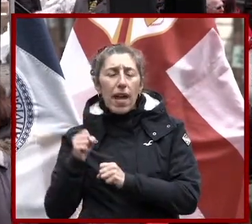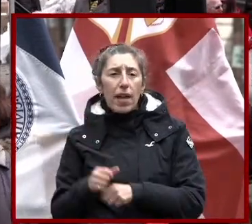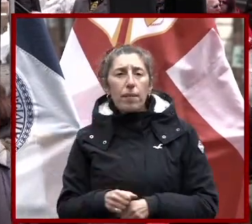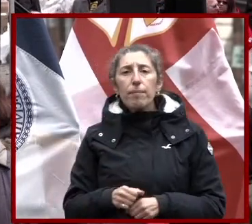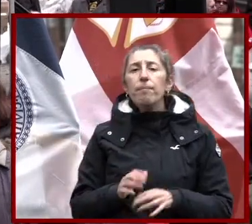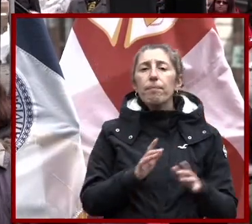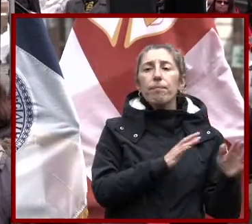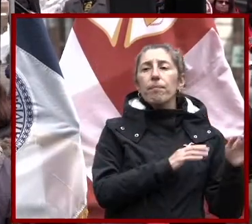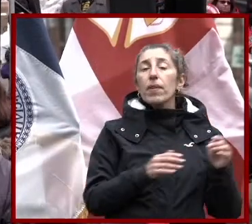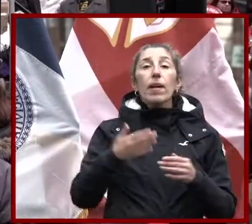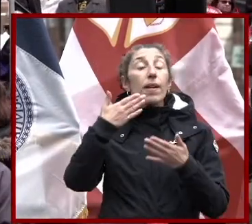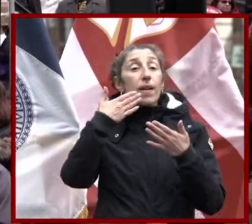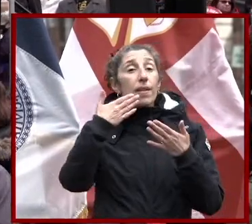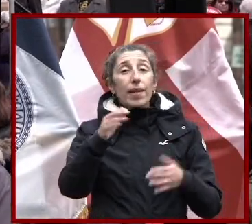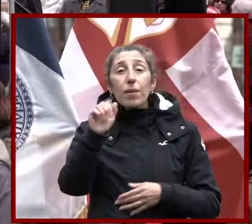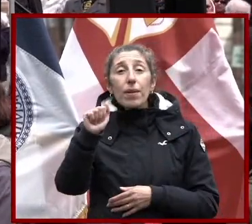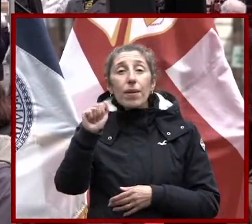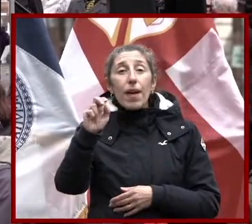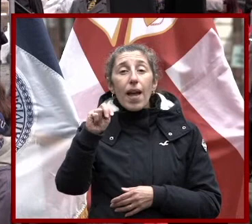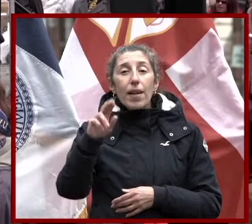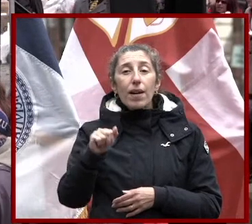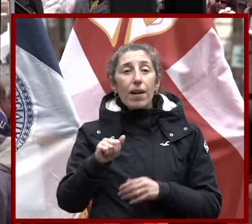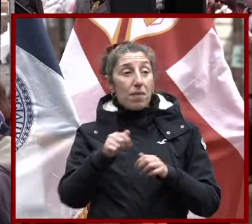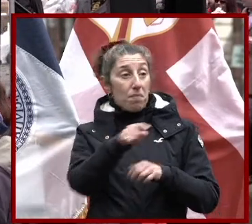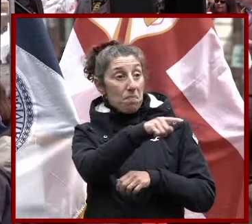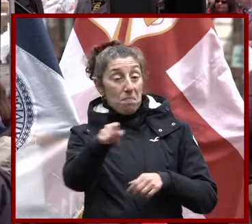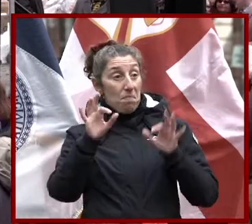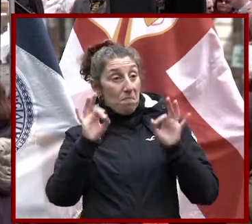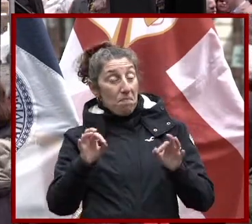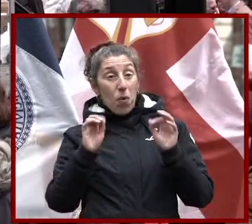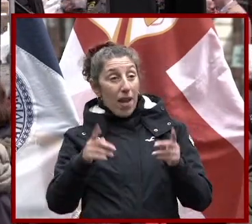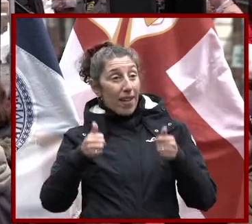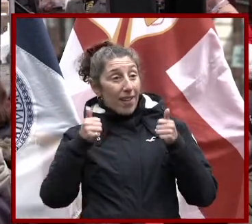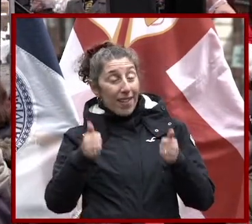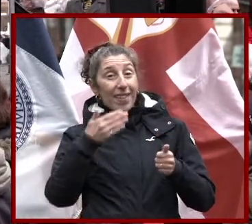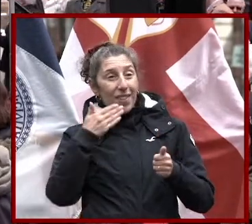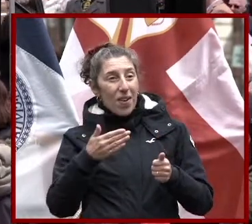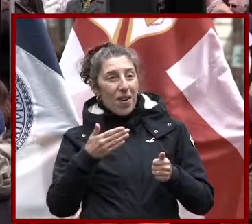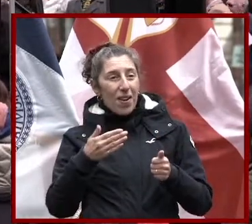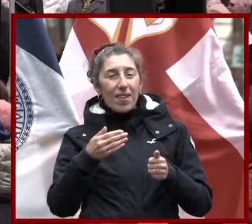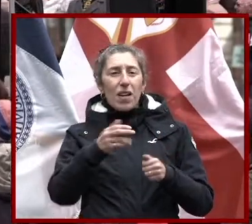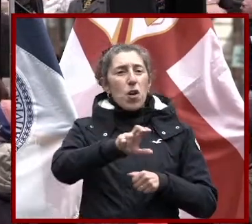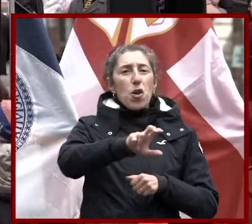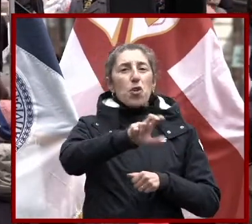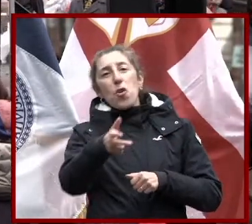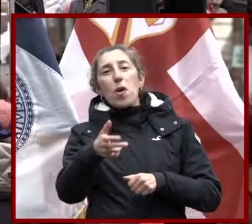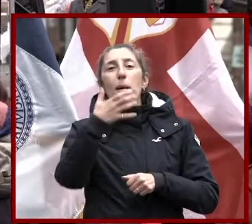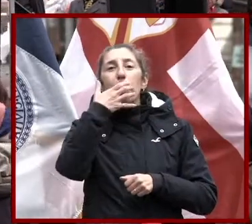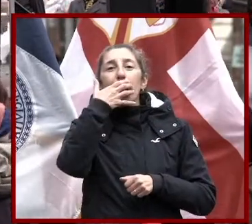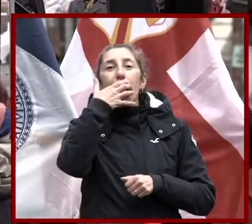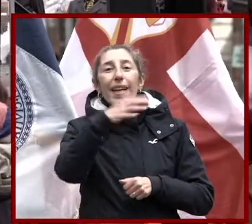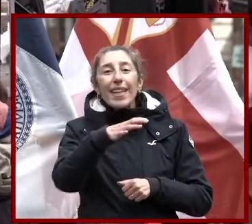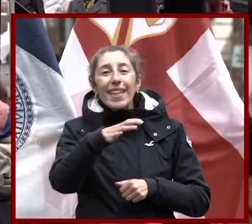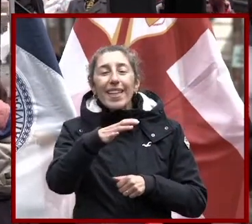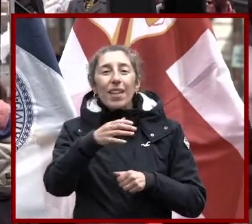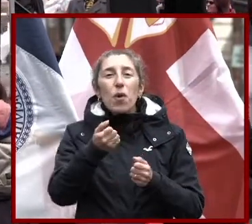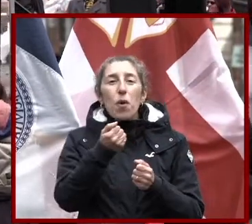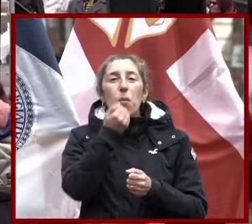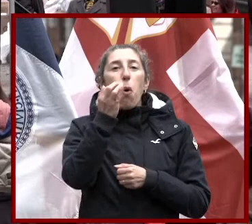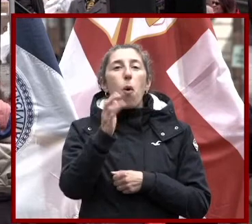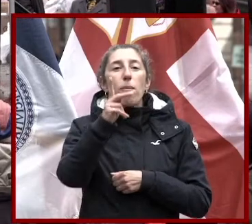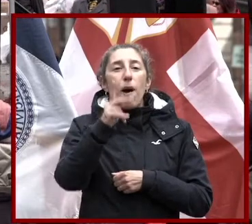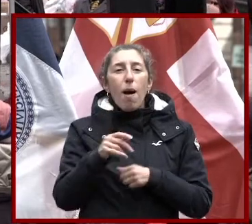Thank you. Thank you so much, Anna. How are we doing out there? You all right? I'm trying to turn the heat up a little bit for you. It's not as cold as it was about a half an hour